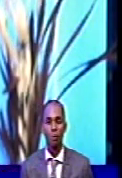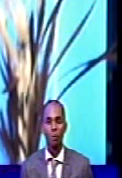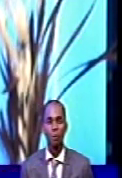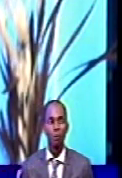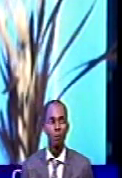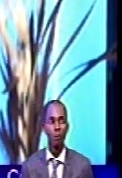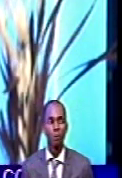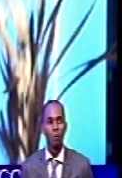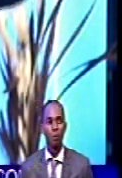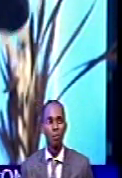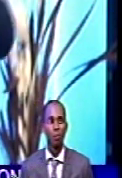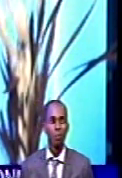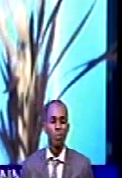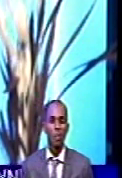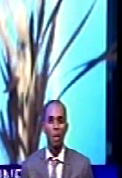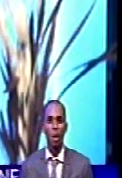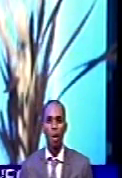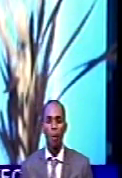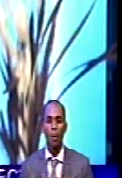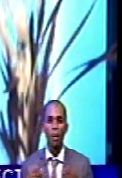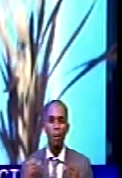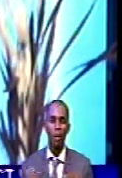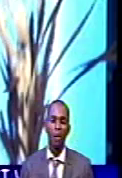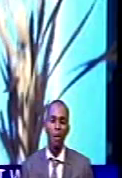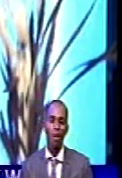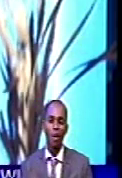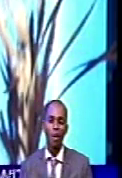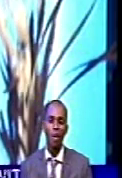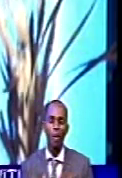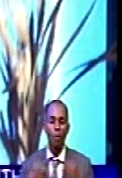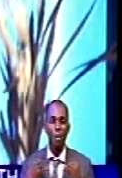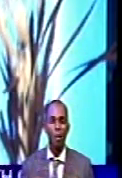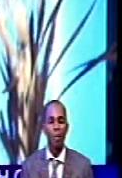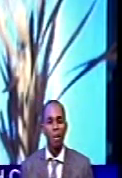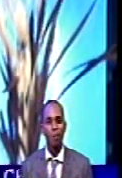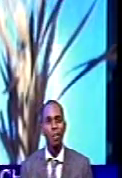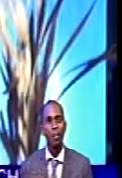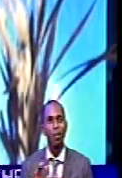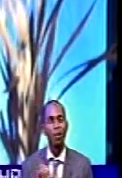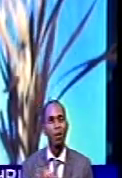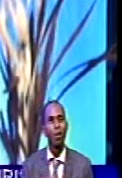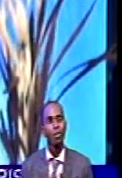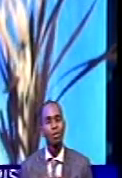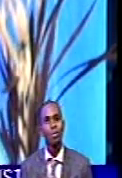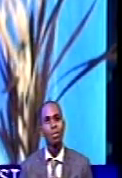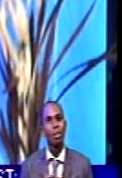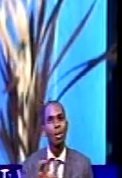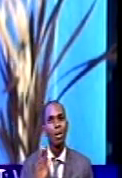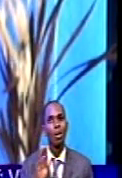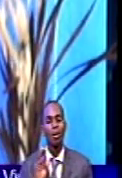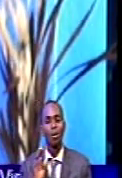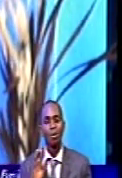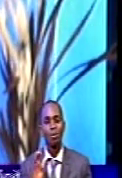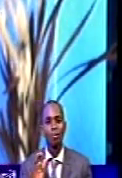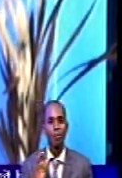Arabia, America, South, South, North, East, and to you